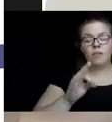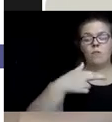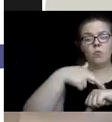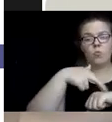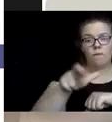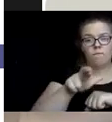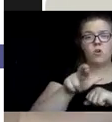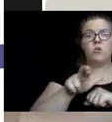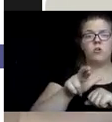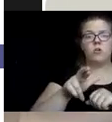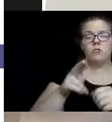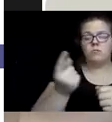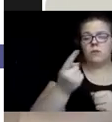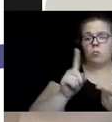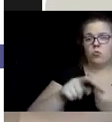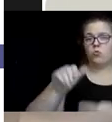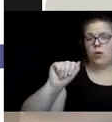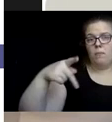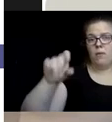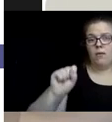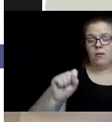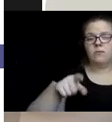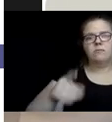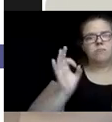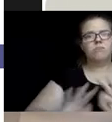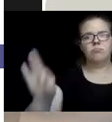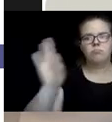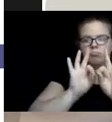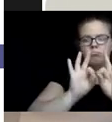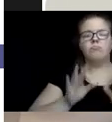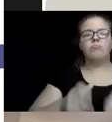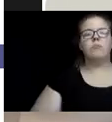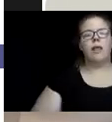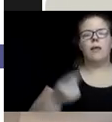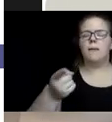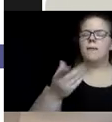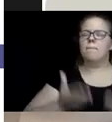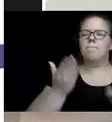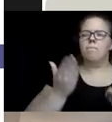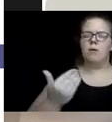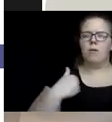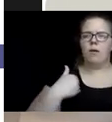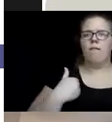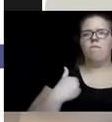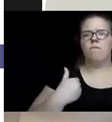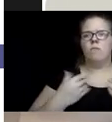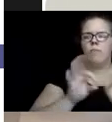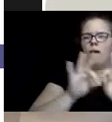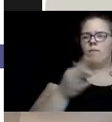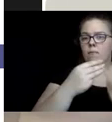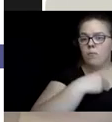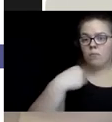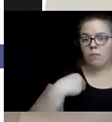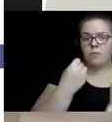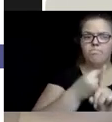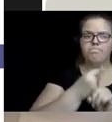adult protective, I think that's one of the most important things. They might have a family member who is more